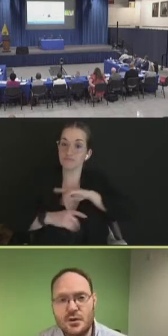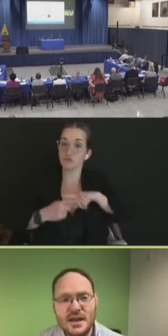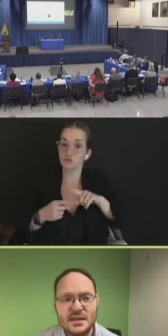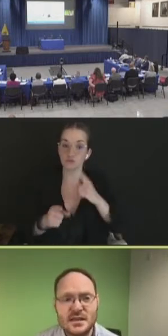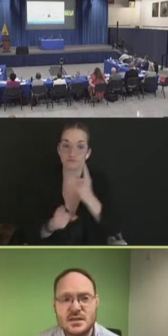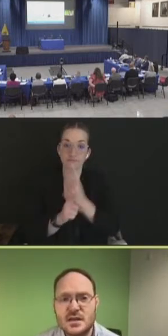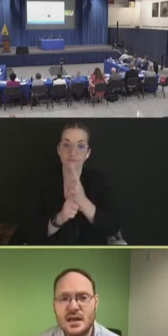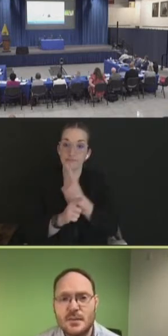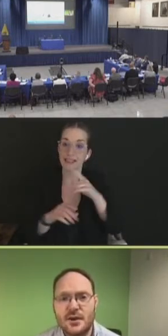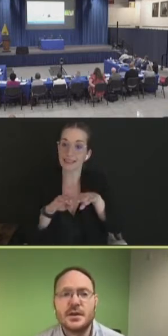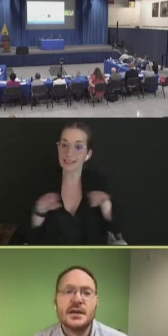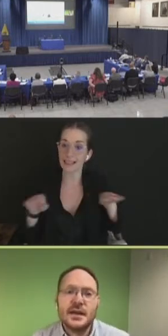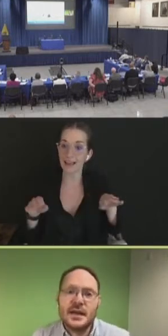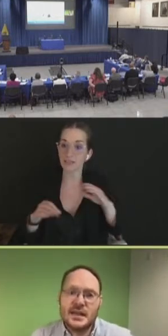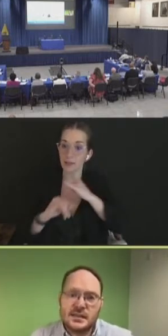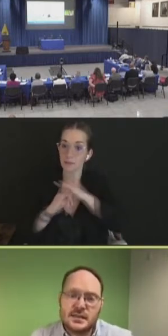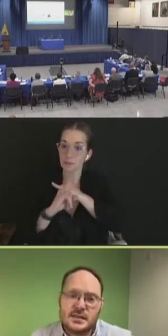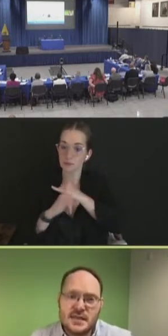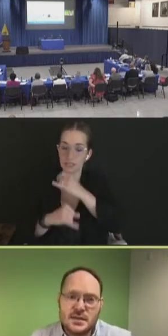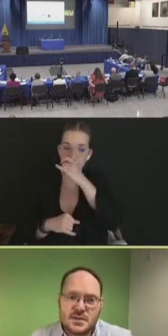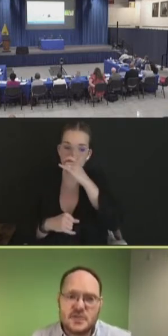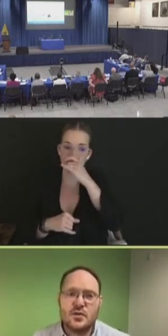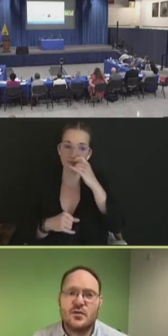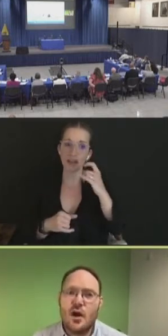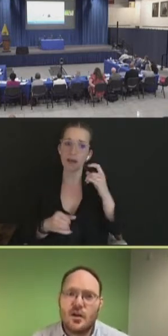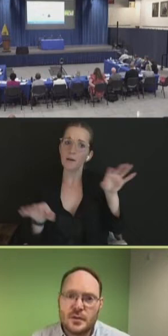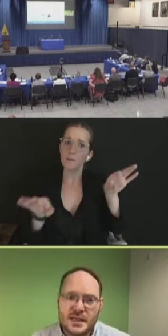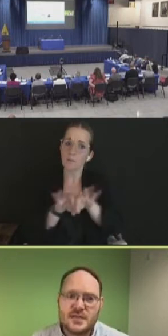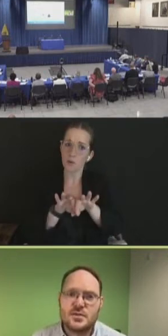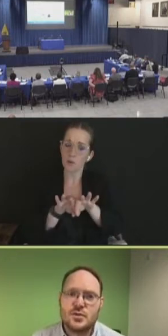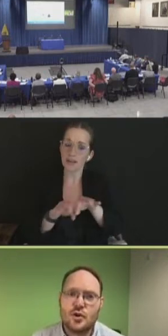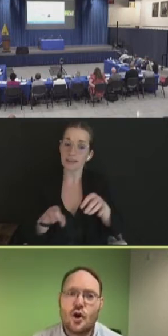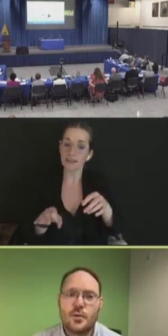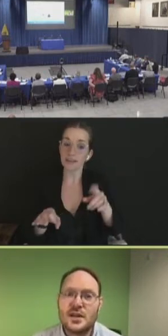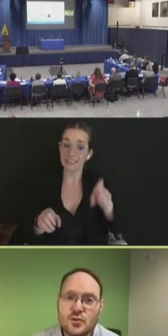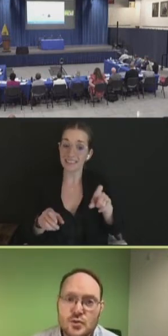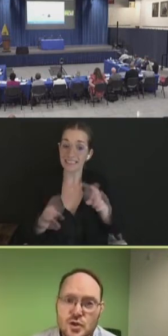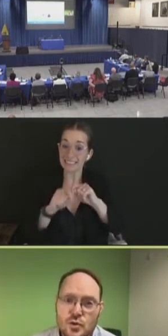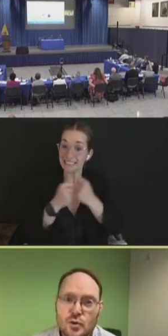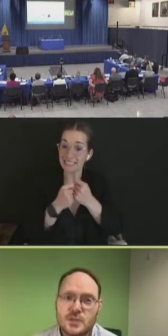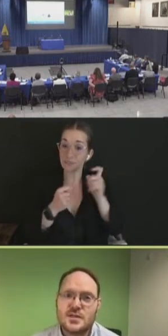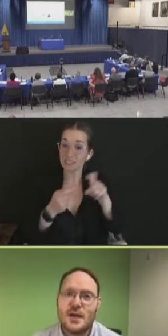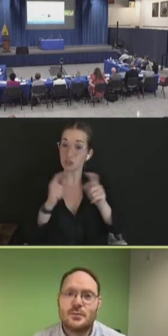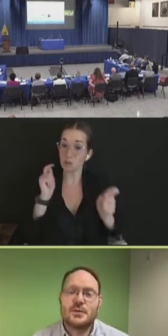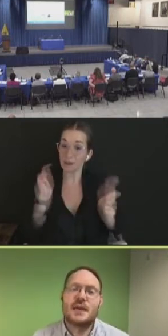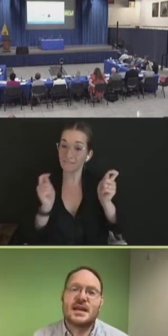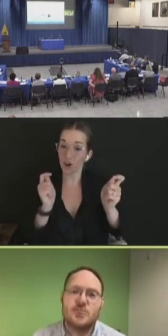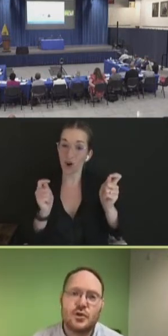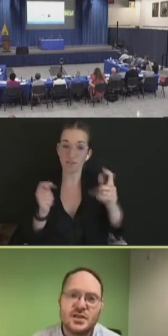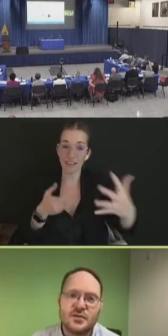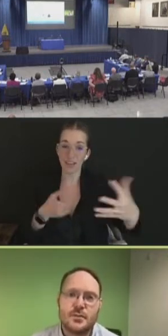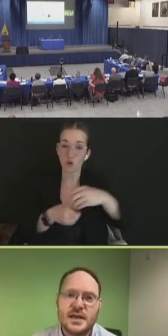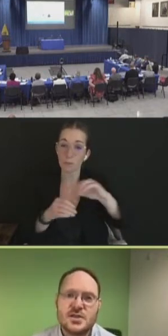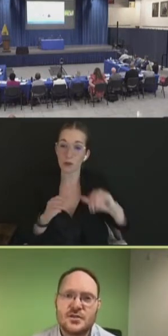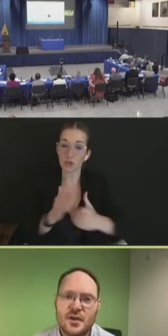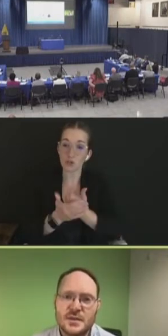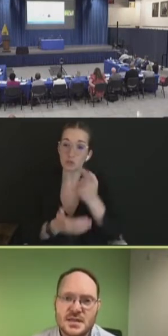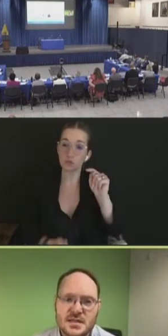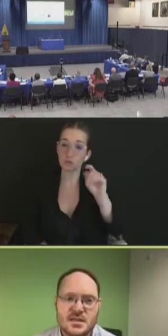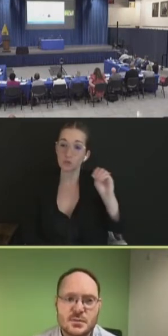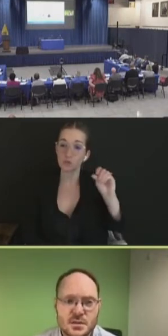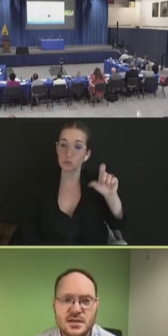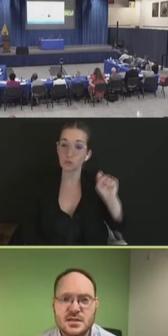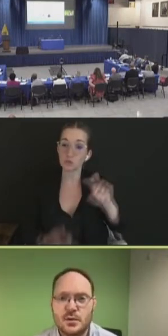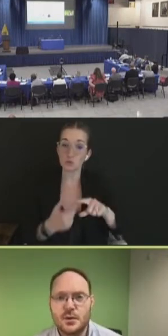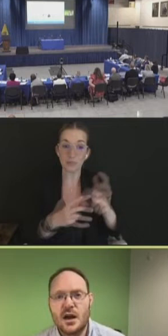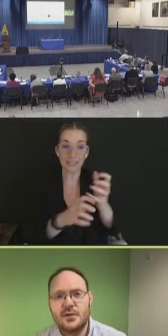agree with Greg in this matter, is teams need to evolve and begin to incorporate new tools to help them get as much information from these